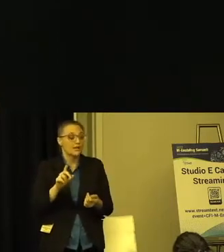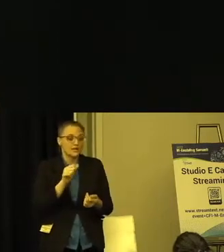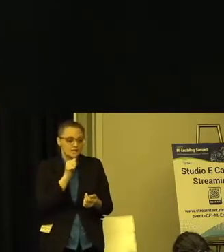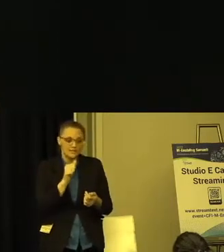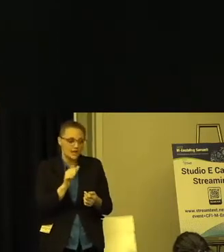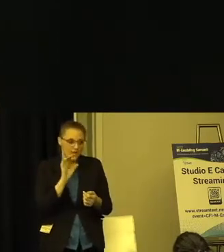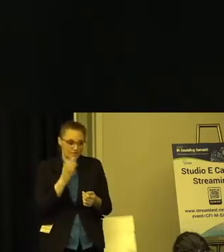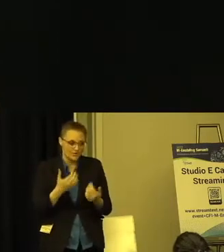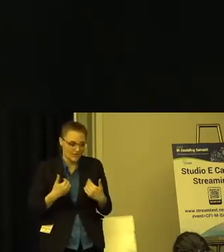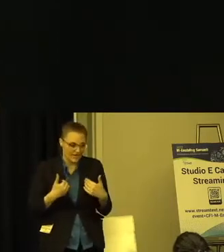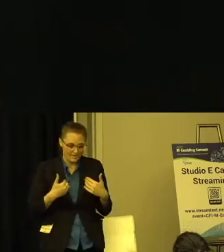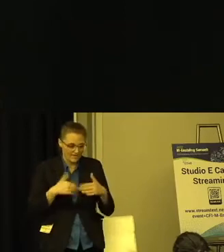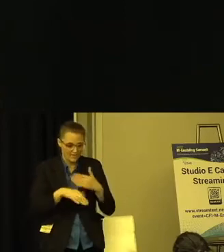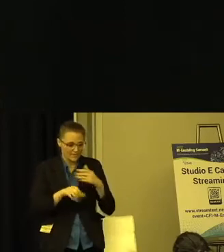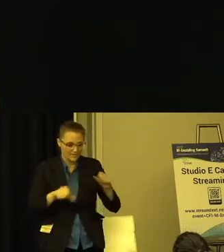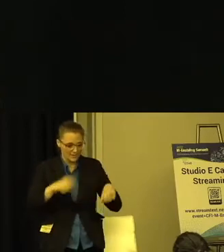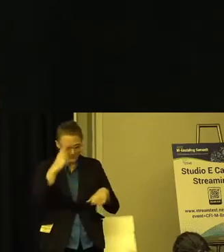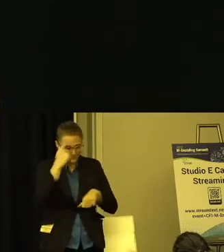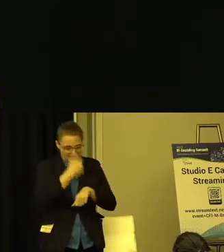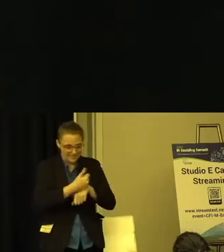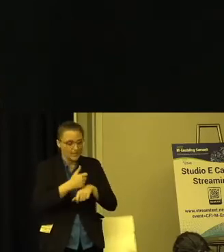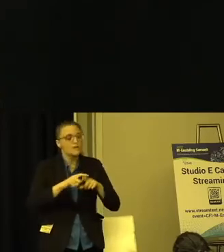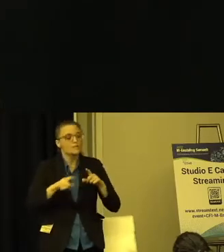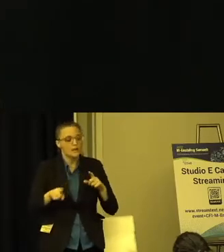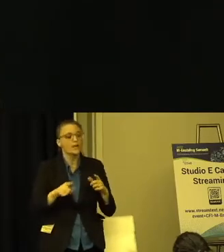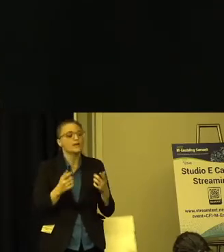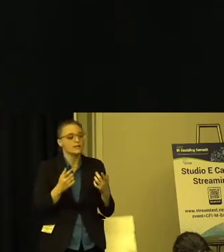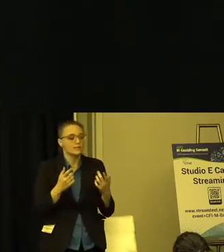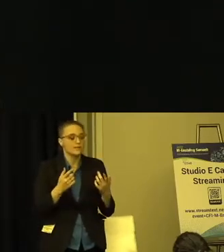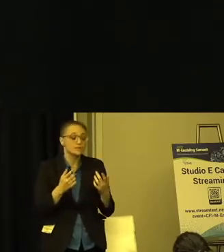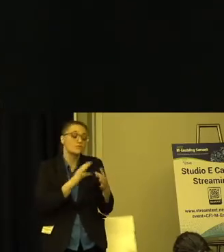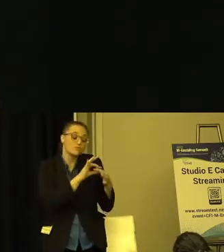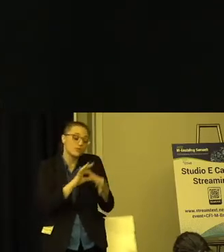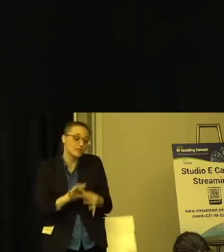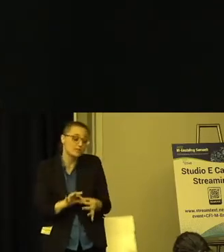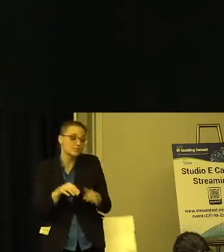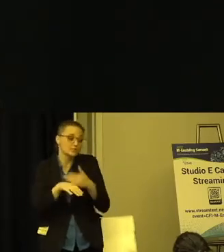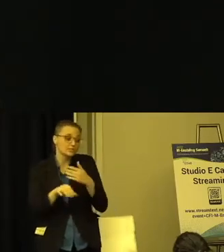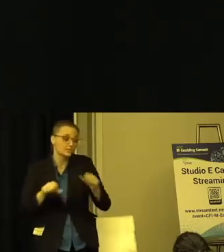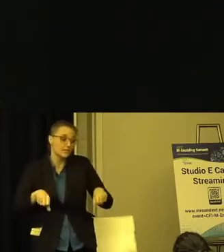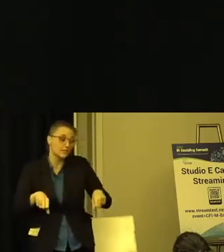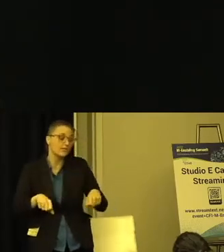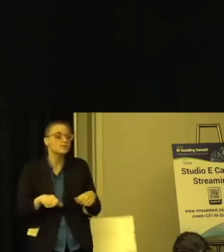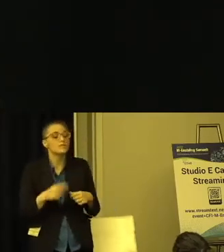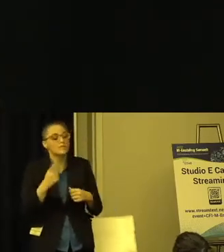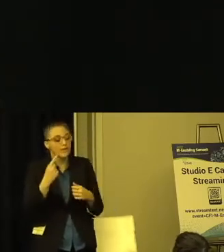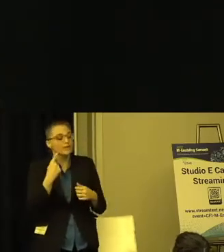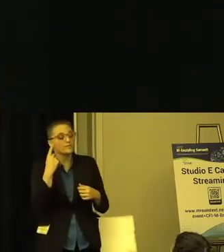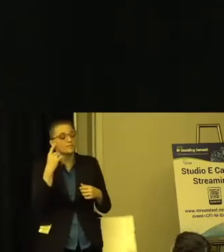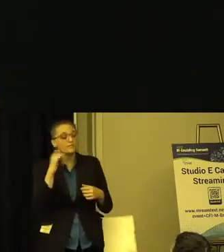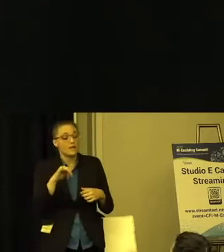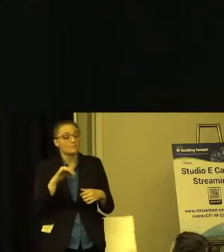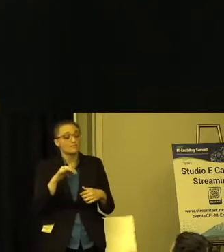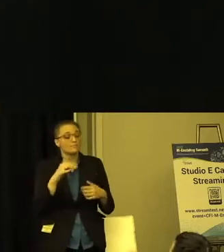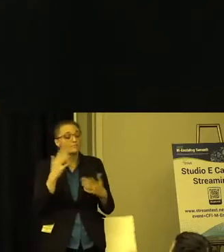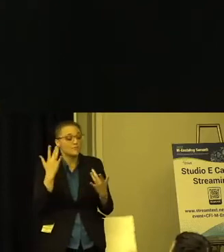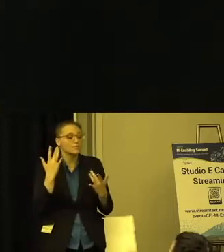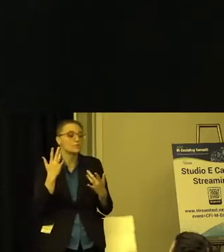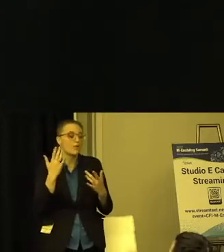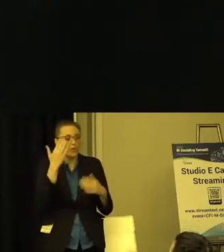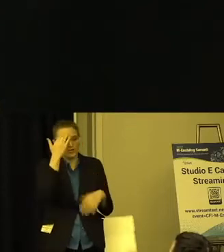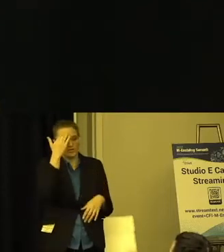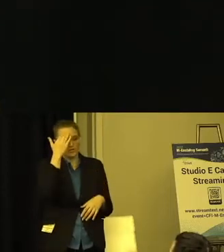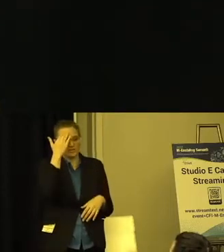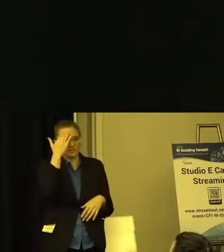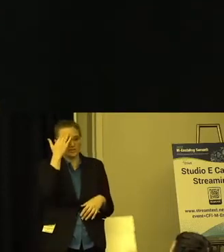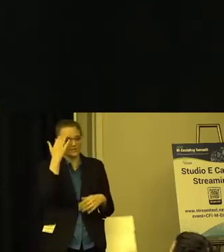appear to have an accessibility mindset, but it's reaching accessibility. I think that has come through awareness over the years.